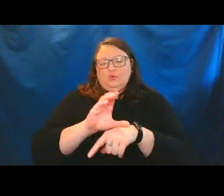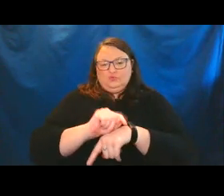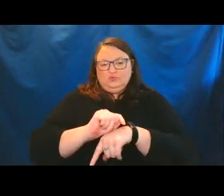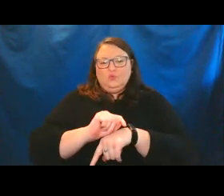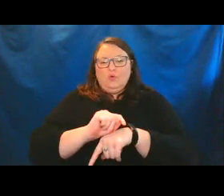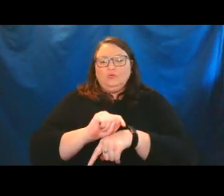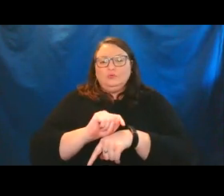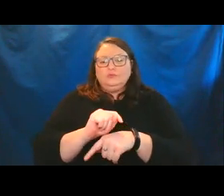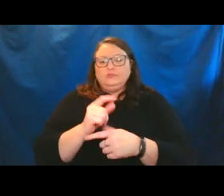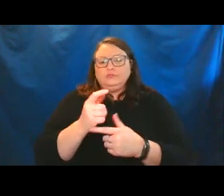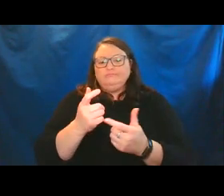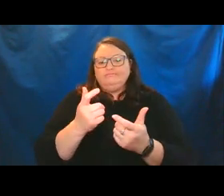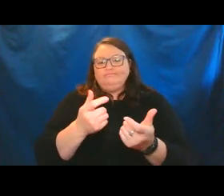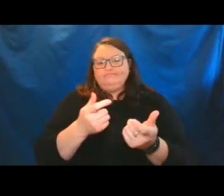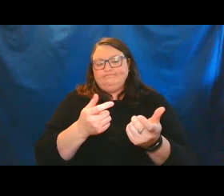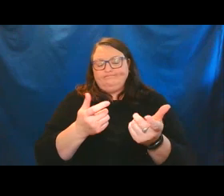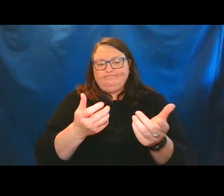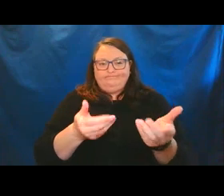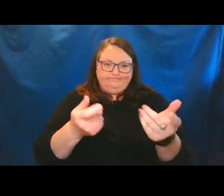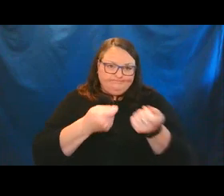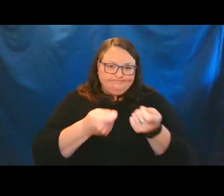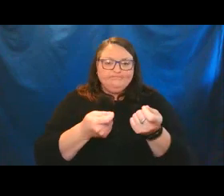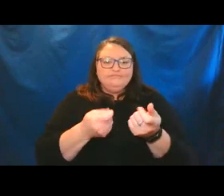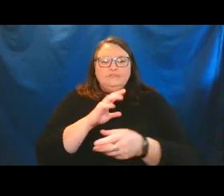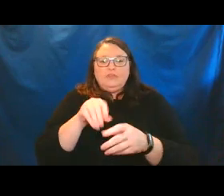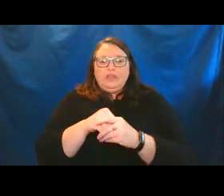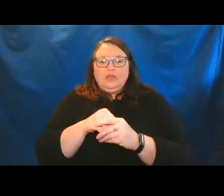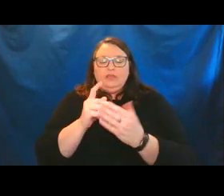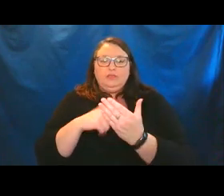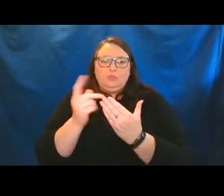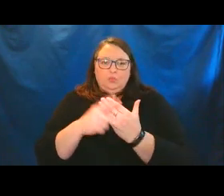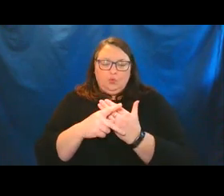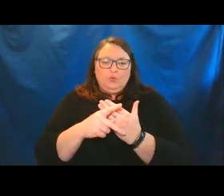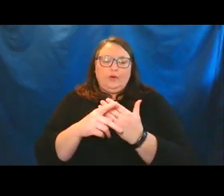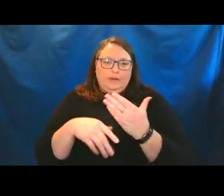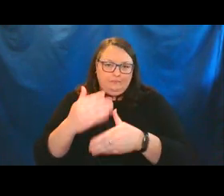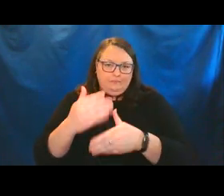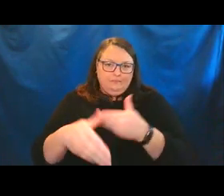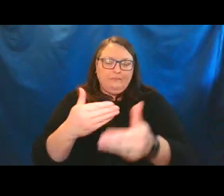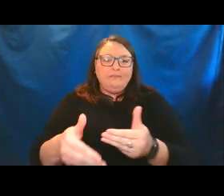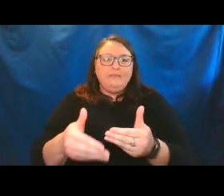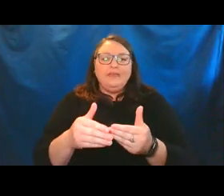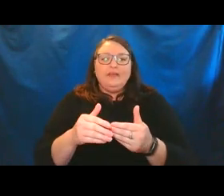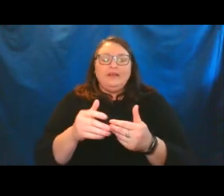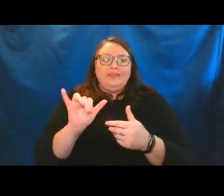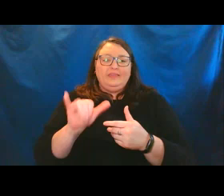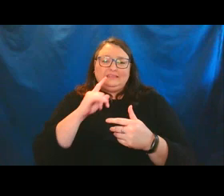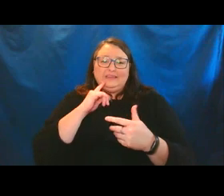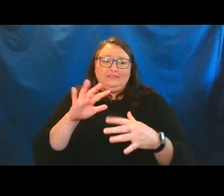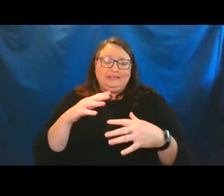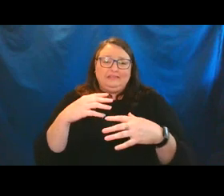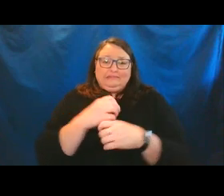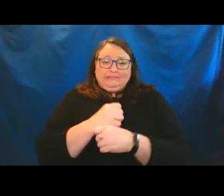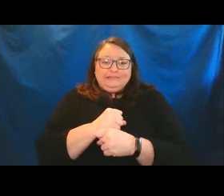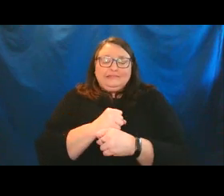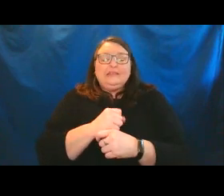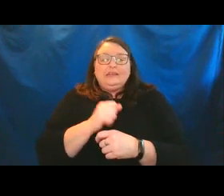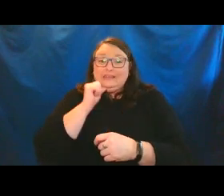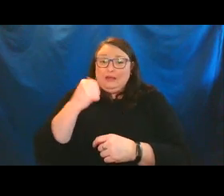This also is going to have somebody who is not me. I am the vice president of the campus who's overseeing this work. There will be a